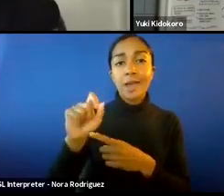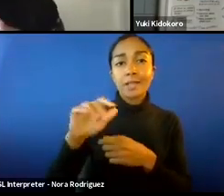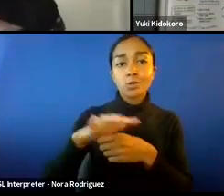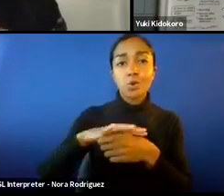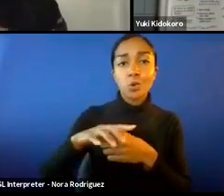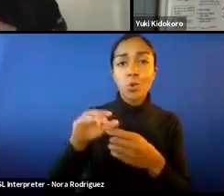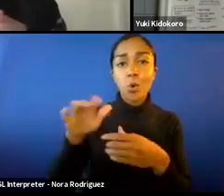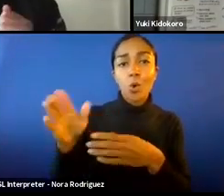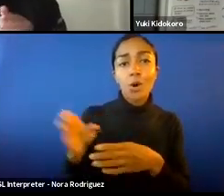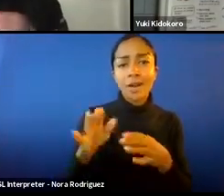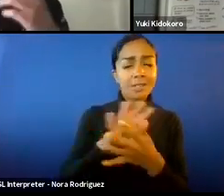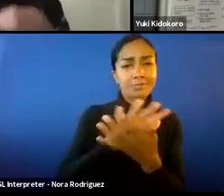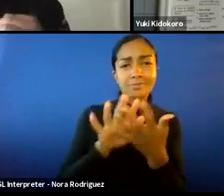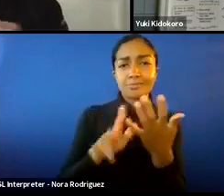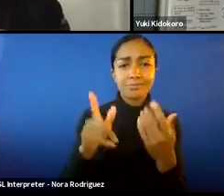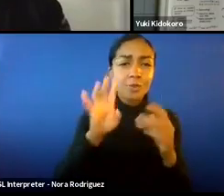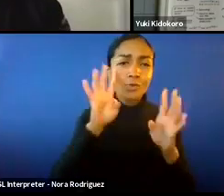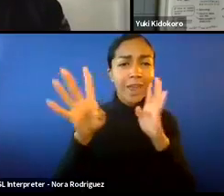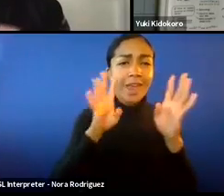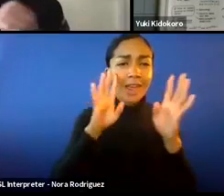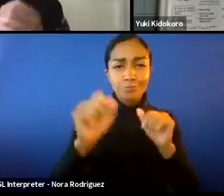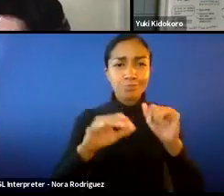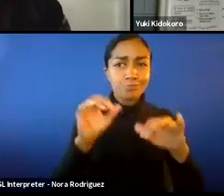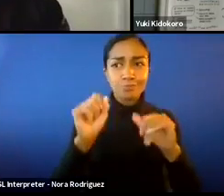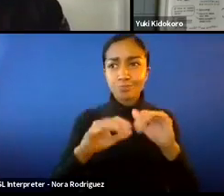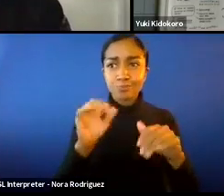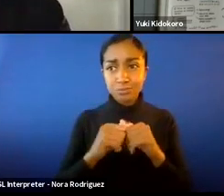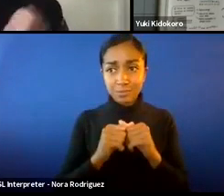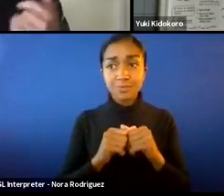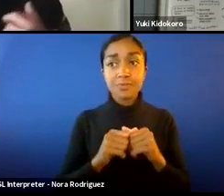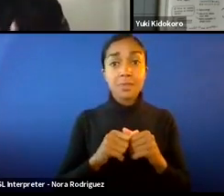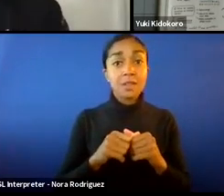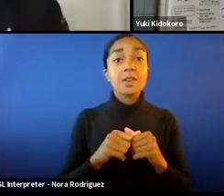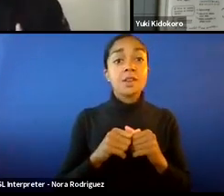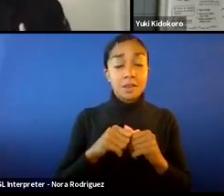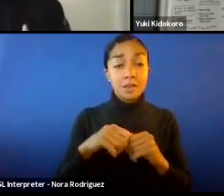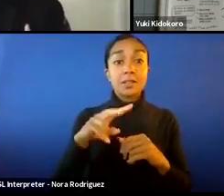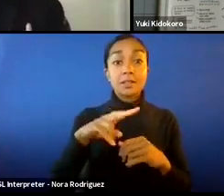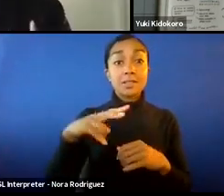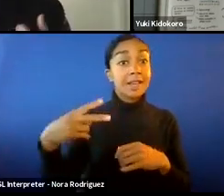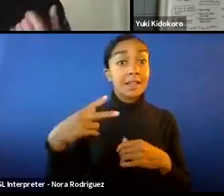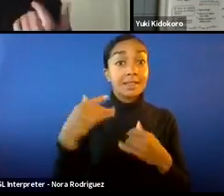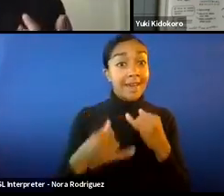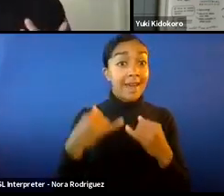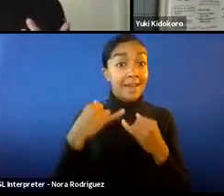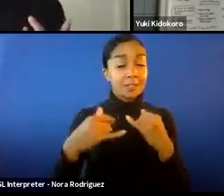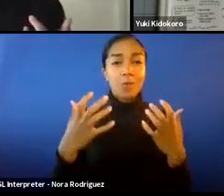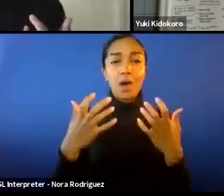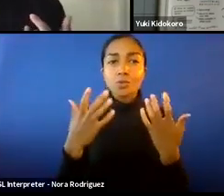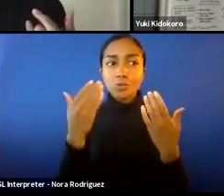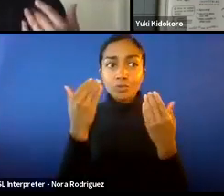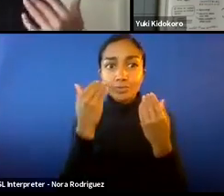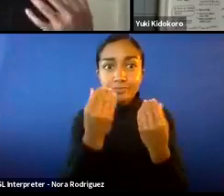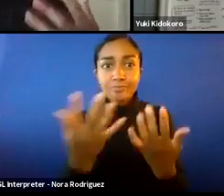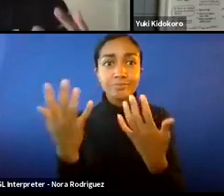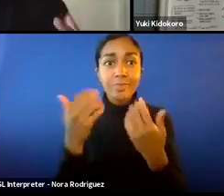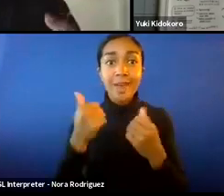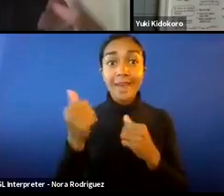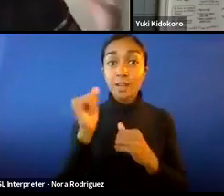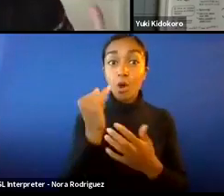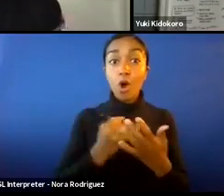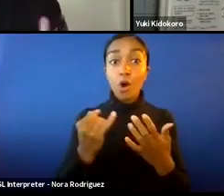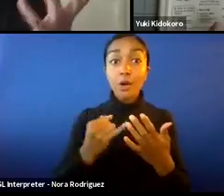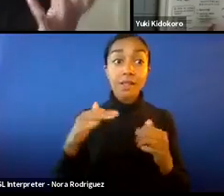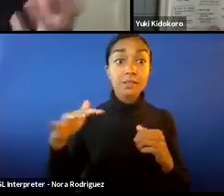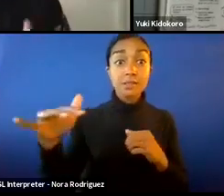it. And lastly, we just want to send a shout out, a call out to any artists out there who would like to continue to create